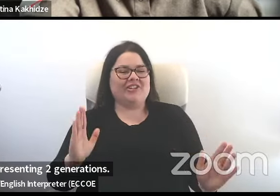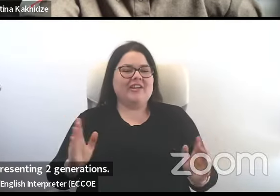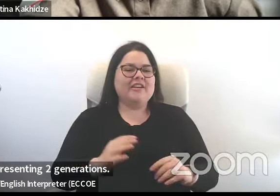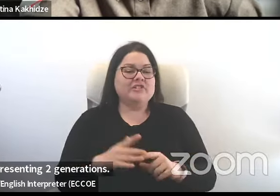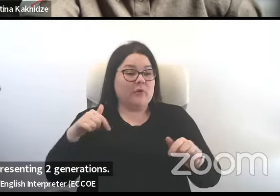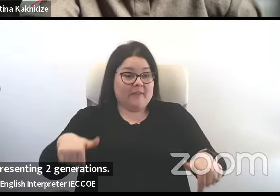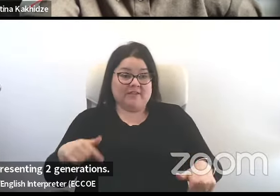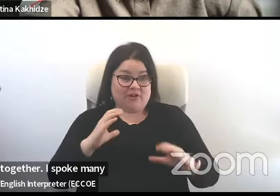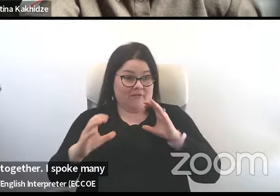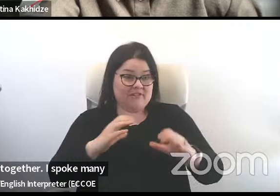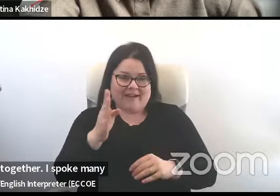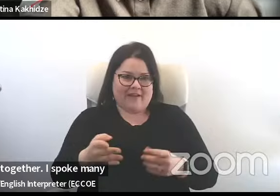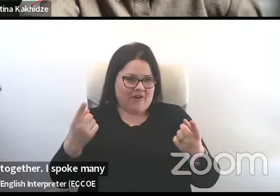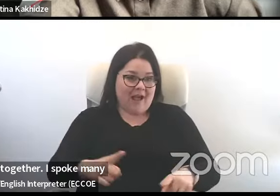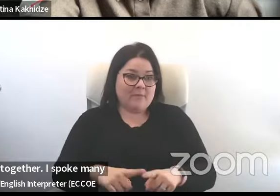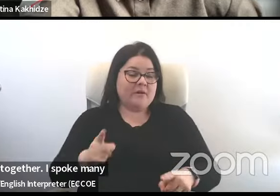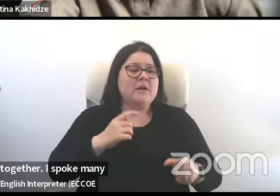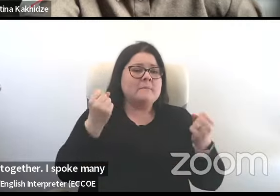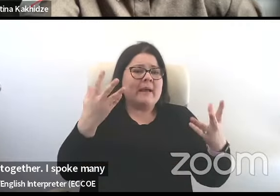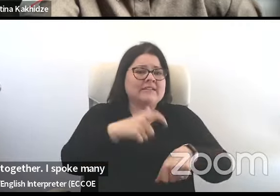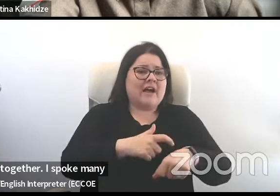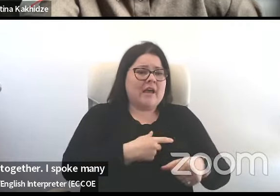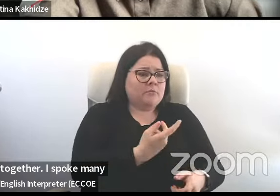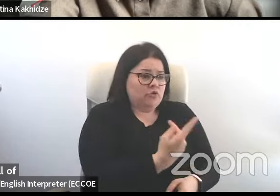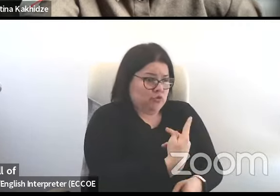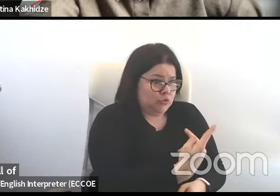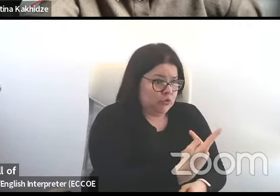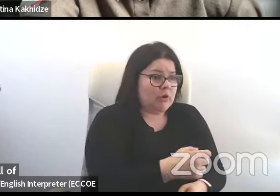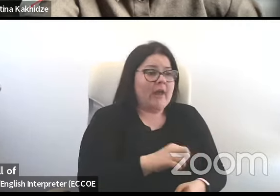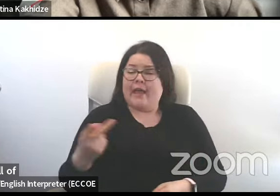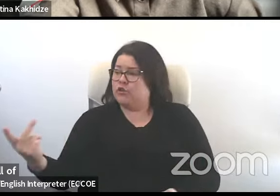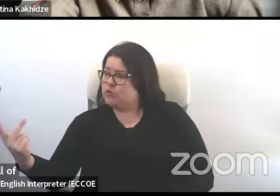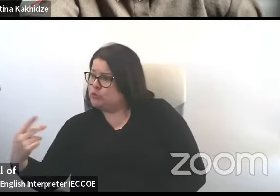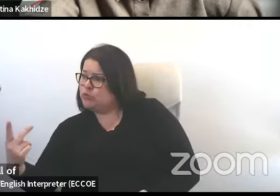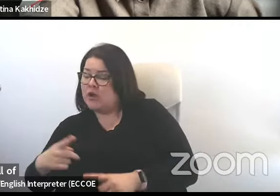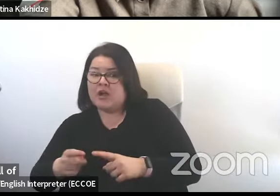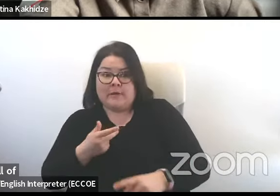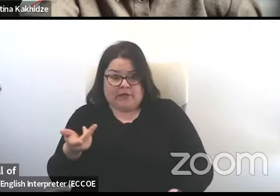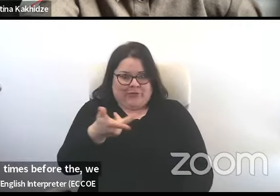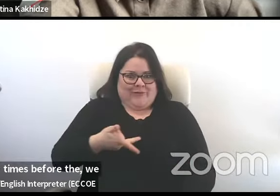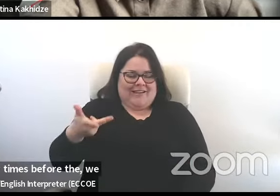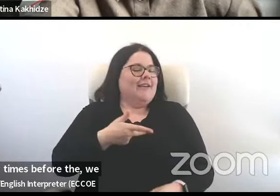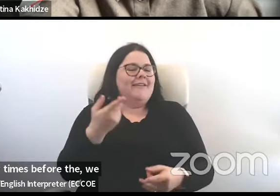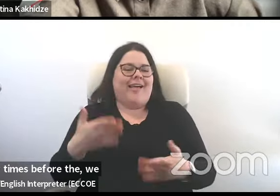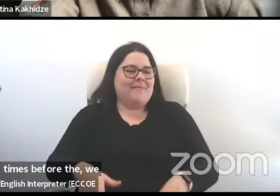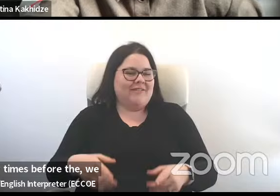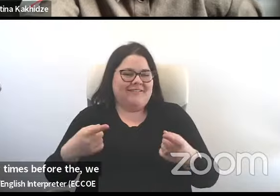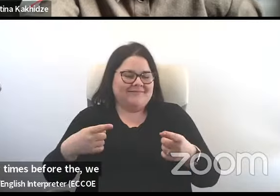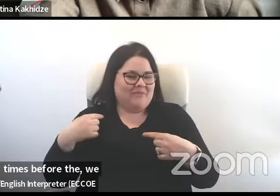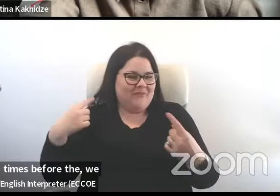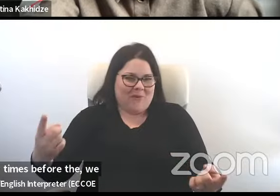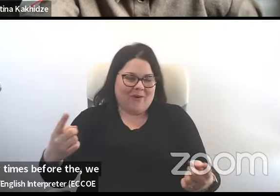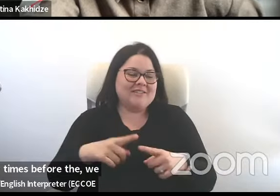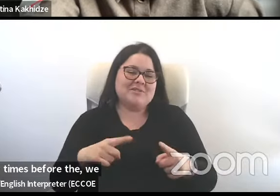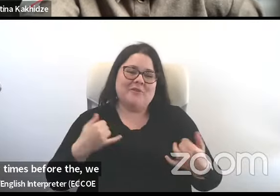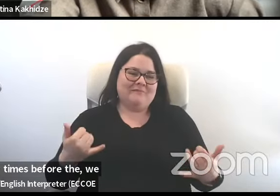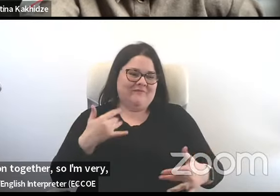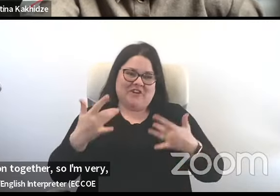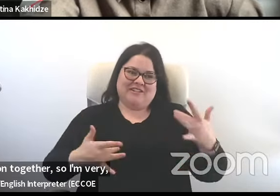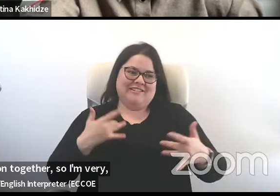I spoke many times with Alevtina, many times with Olia. We never worked in one conversation together. So I'm very, very excited for